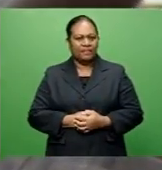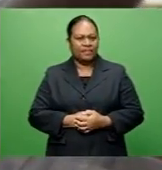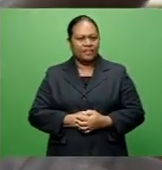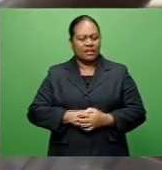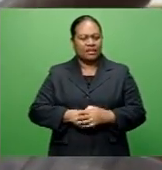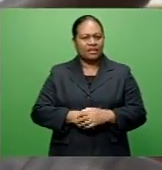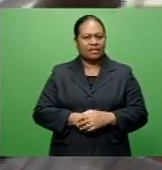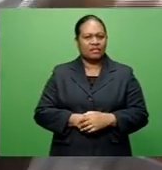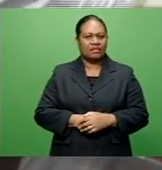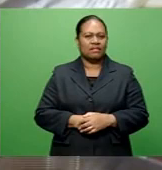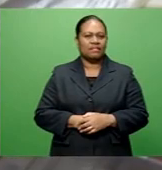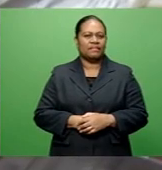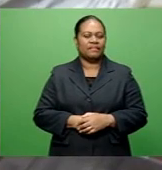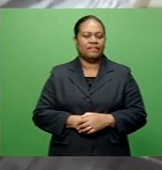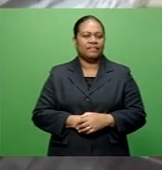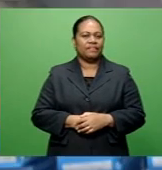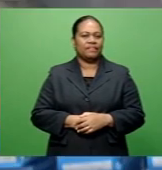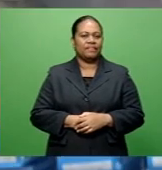good